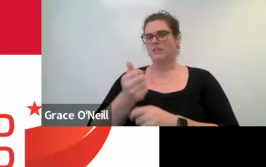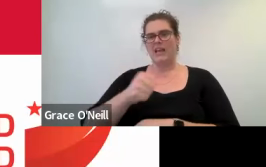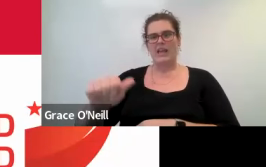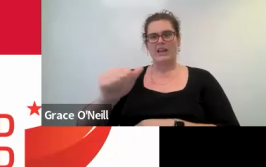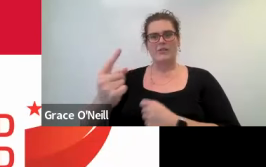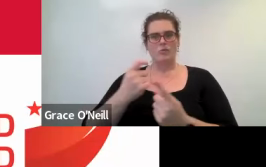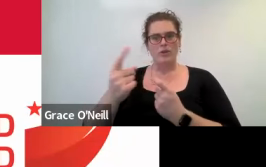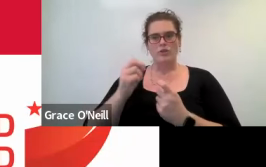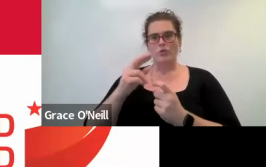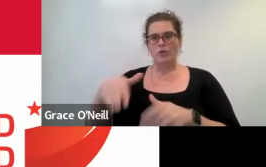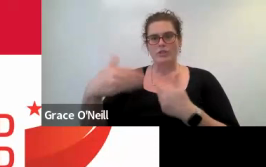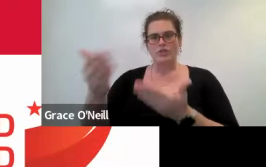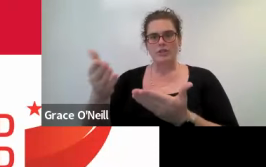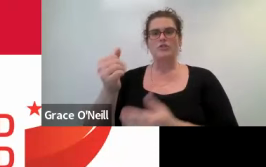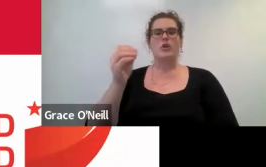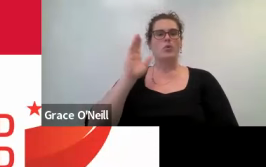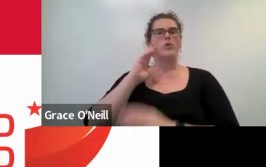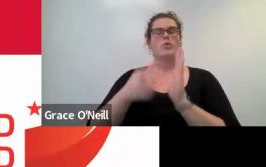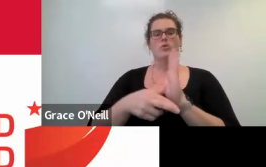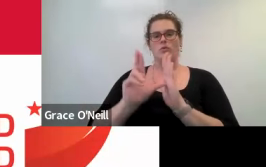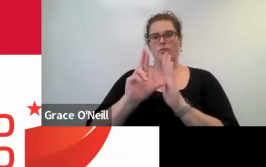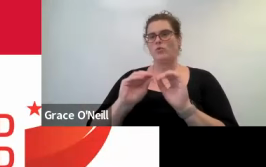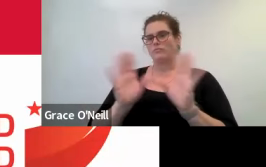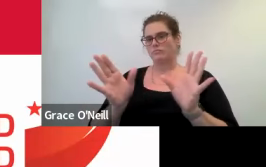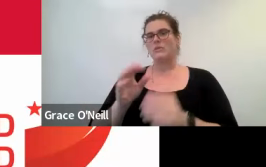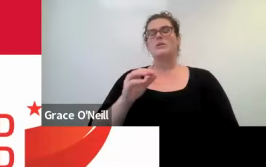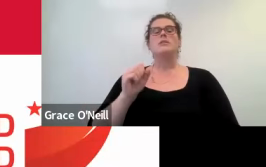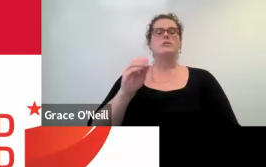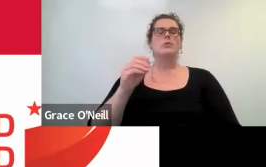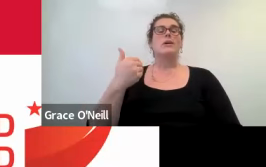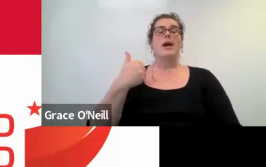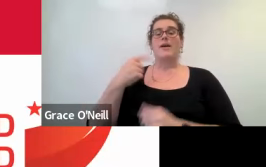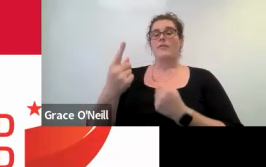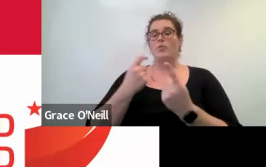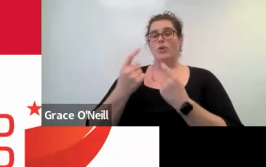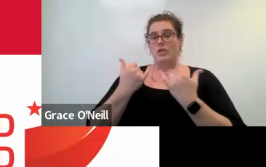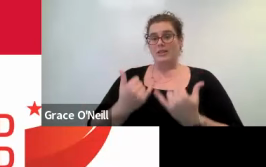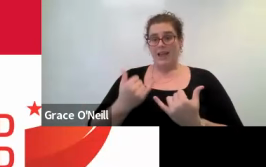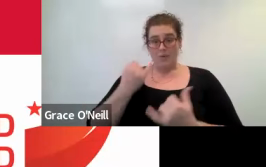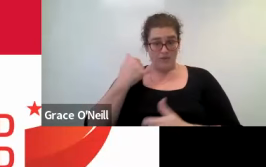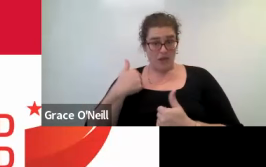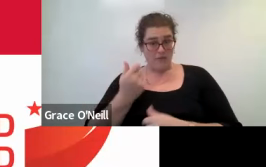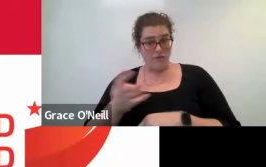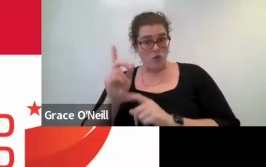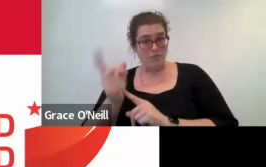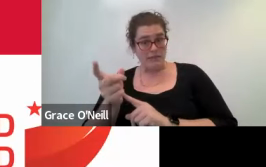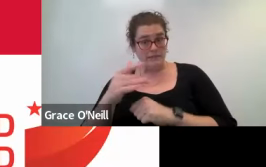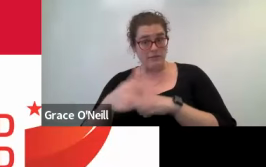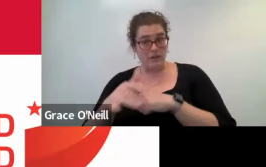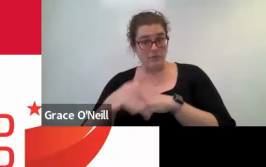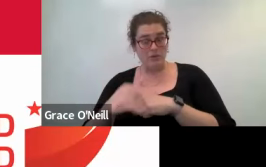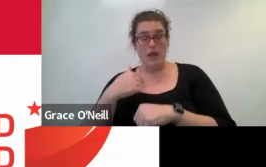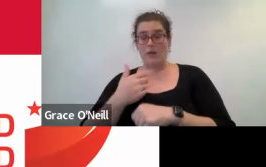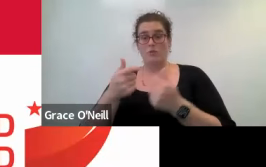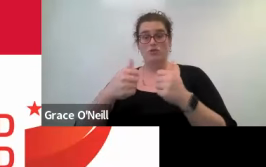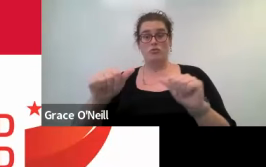And we'll review those, take them to part. But if there are questions now, we have a few minutes. I'll attempt to, and